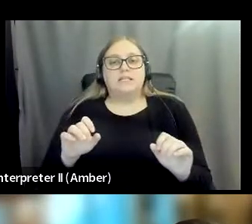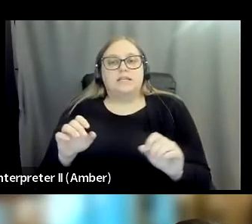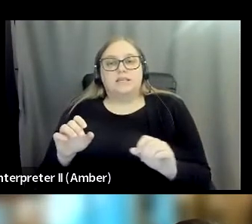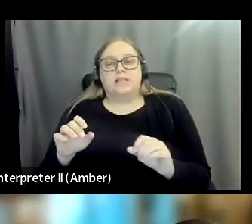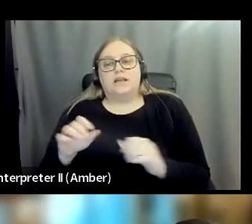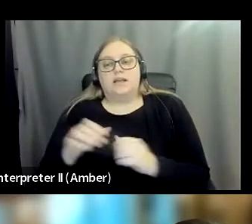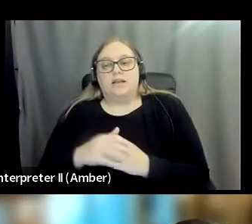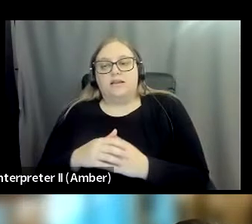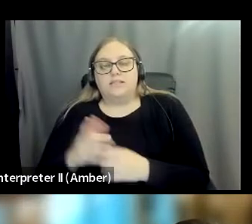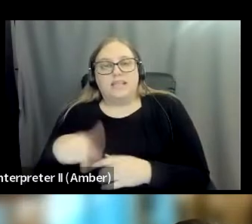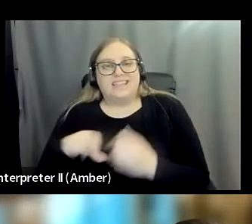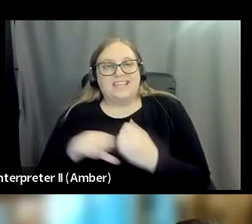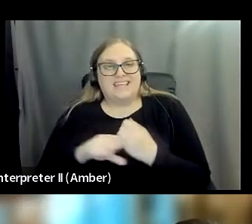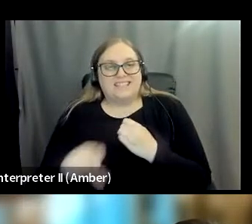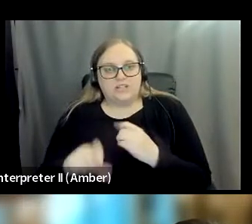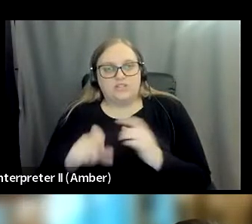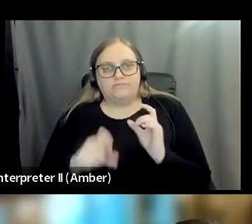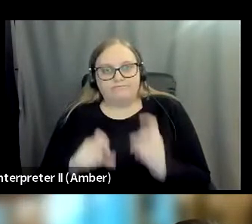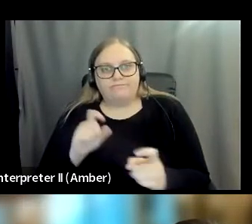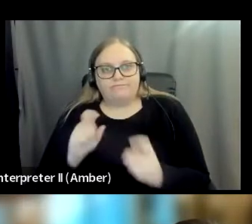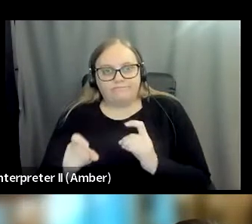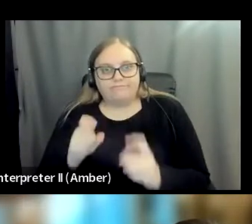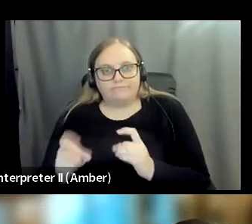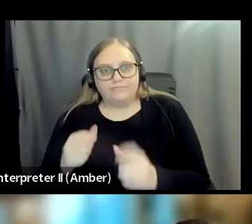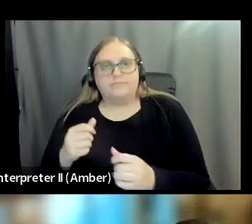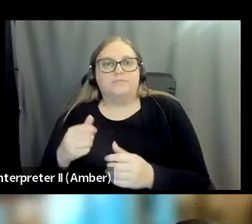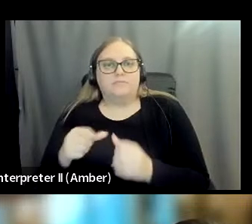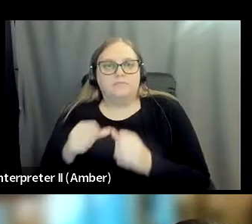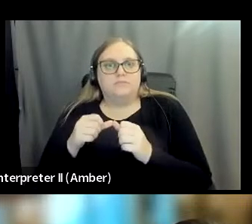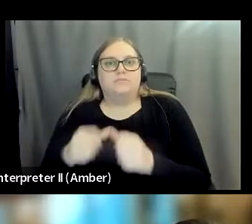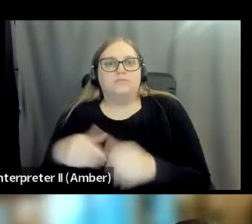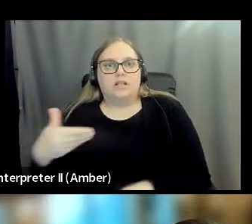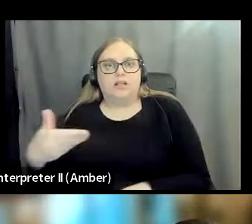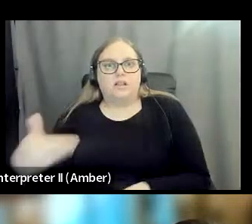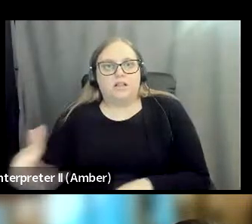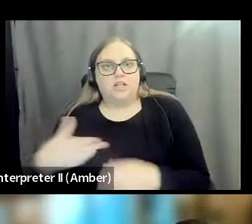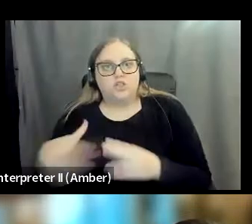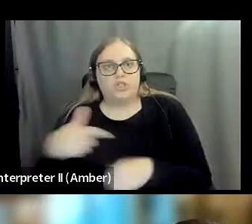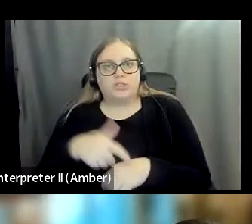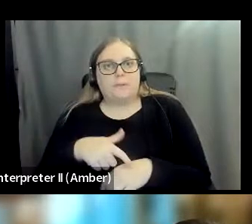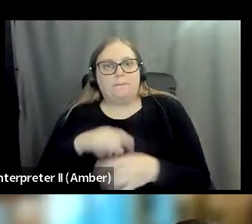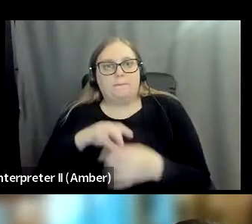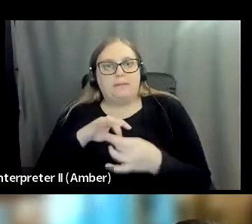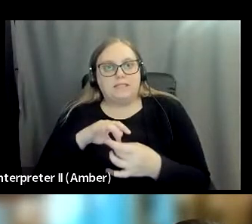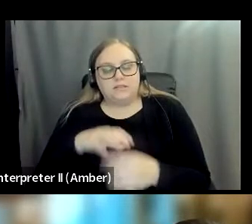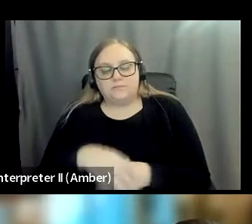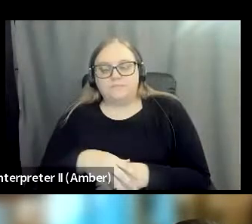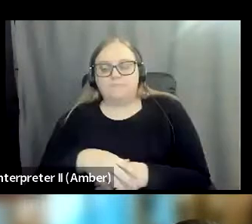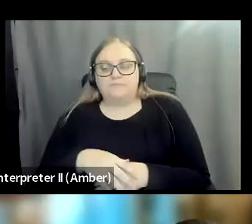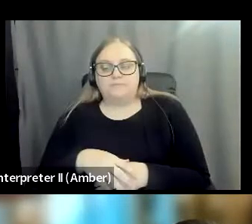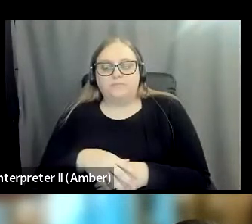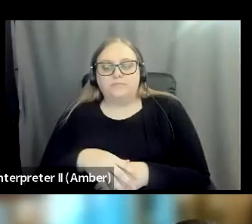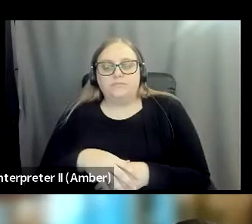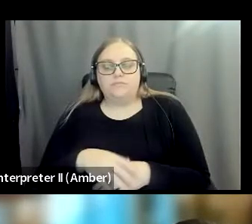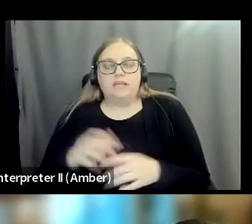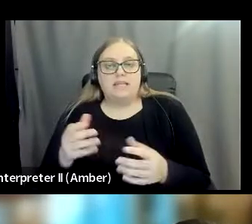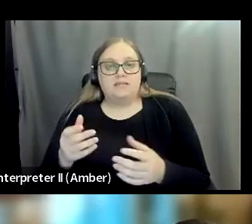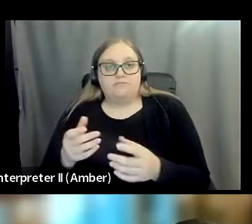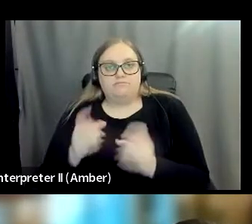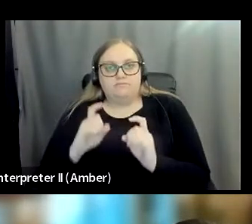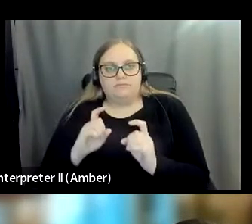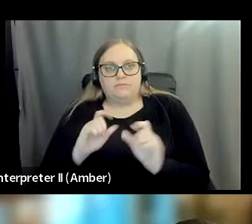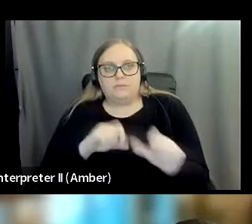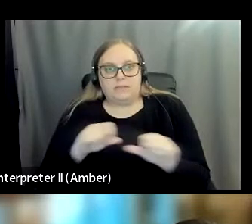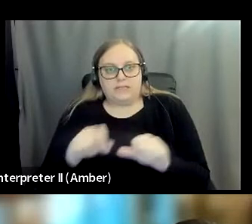were extensions were constantly given, continuously given on a short-term basis, and enables us